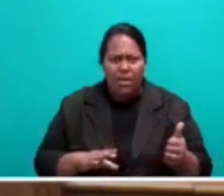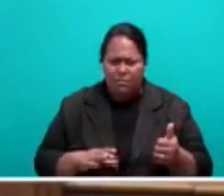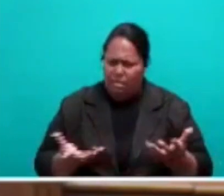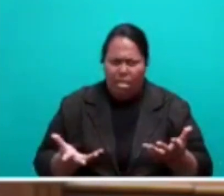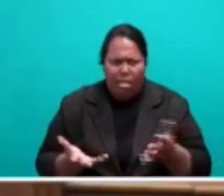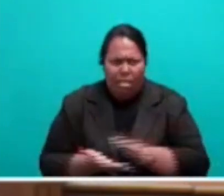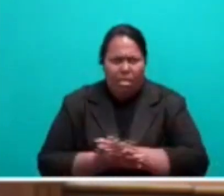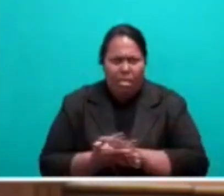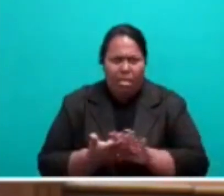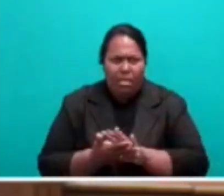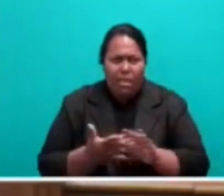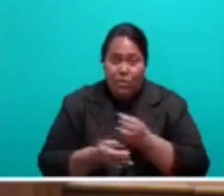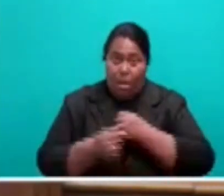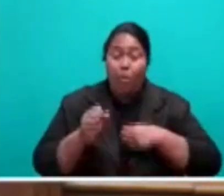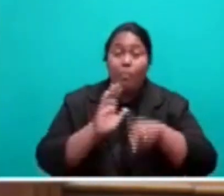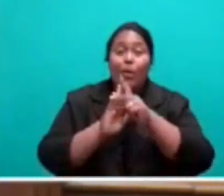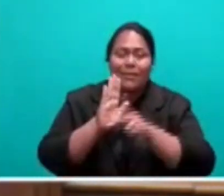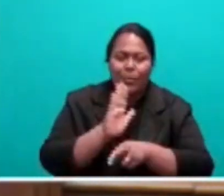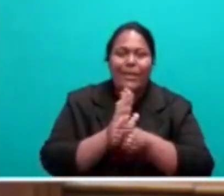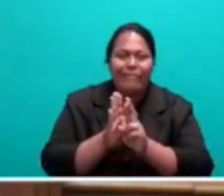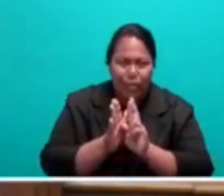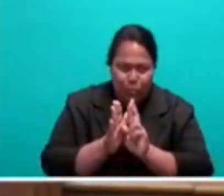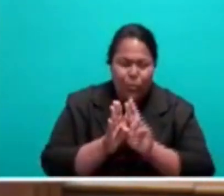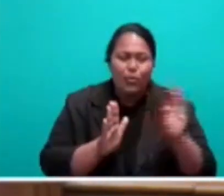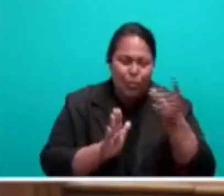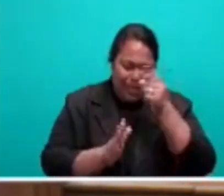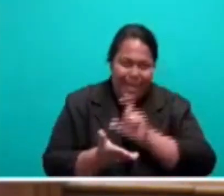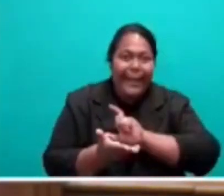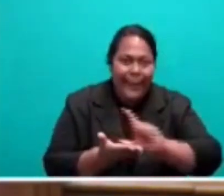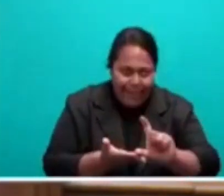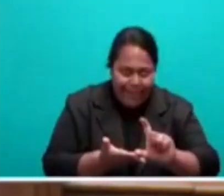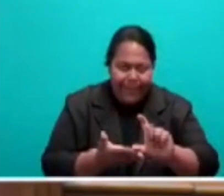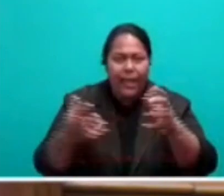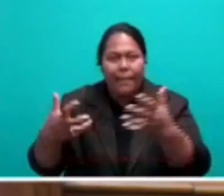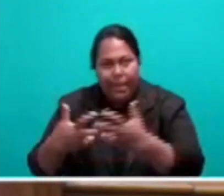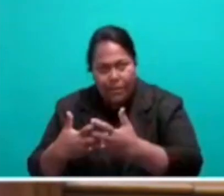our policy to review this for parity and relativity.